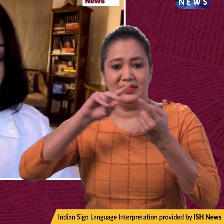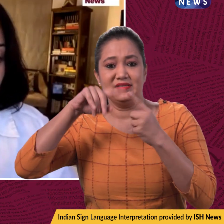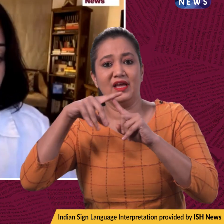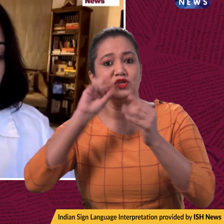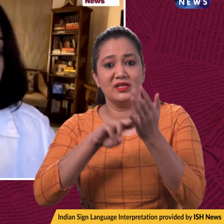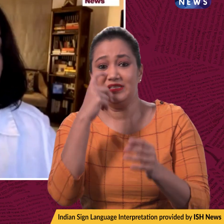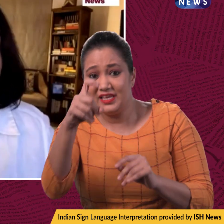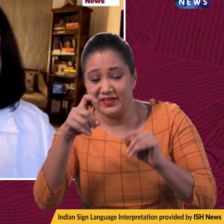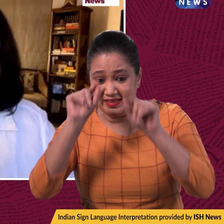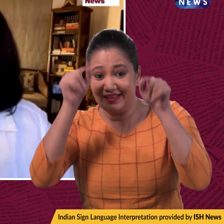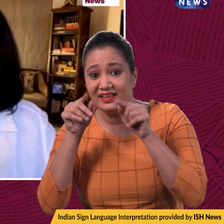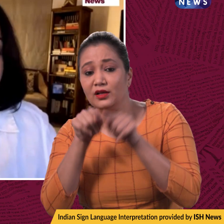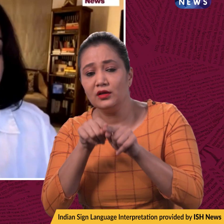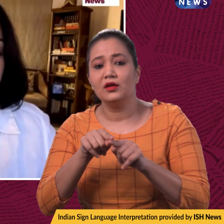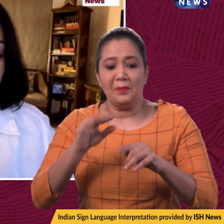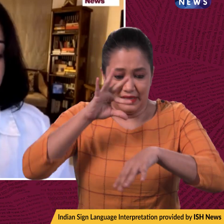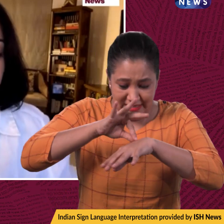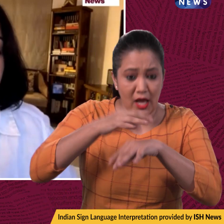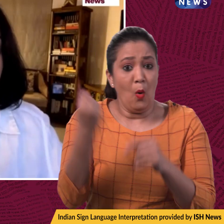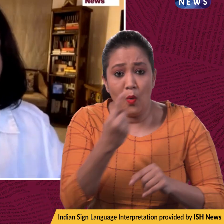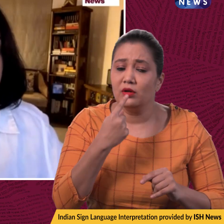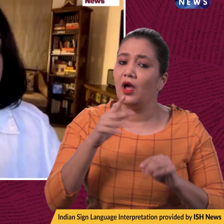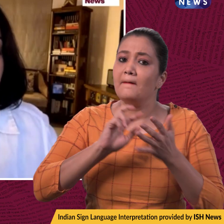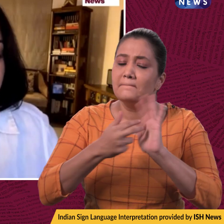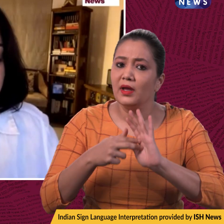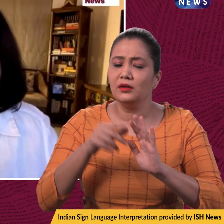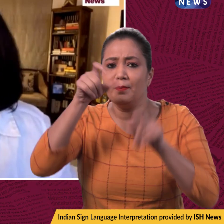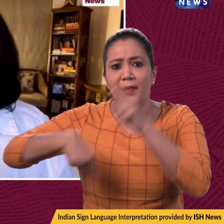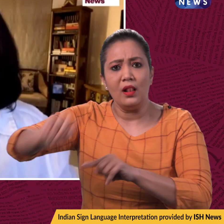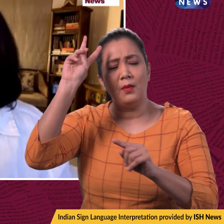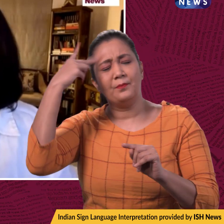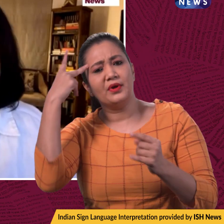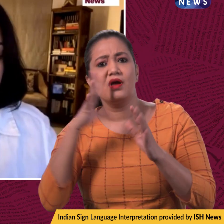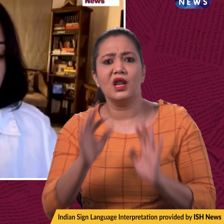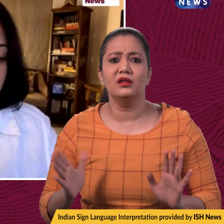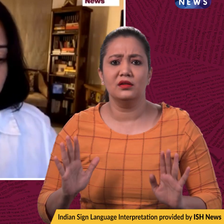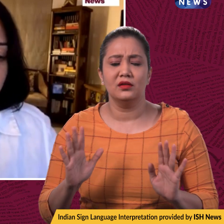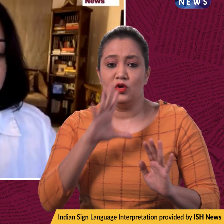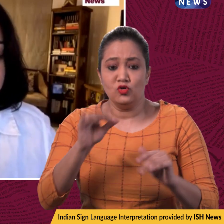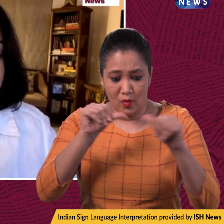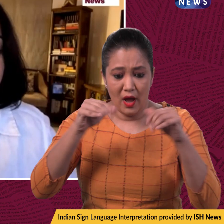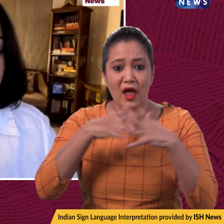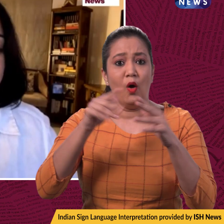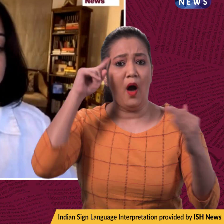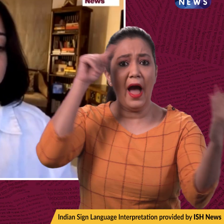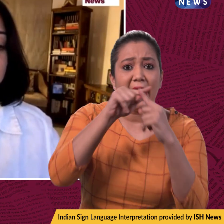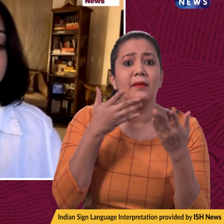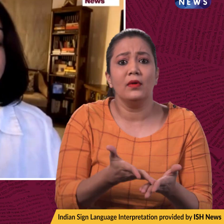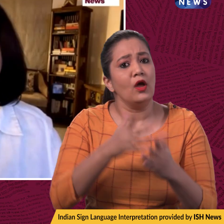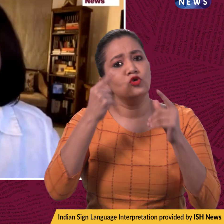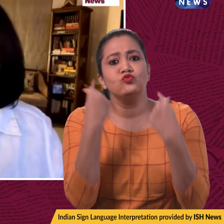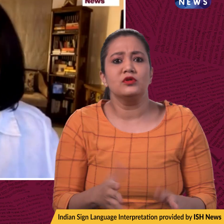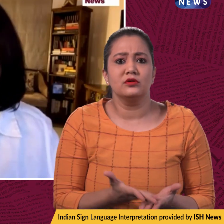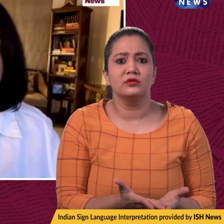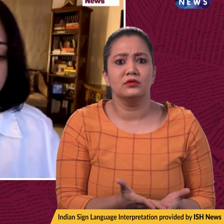7 of POCSO to skin contact will lead to absurd interpretations and will destroy the intent of the act that was